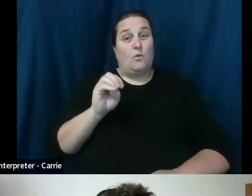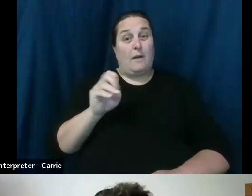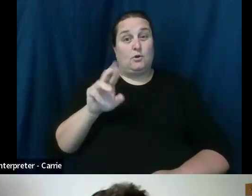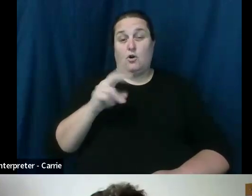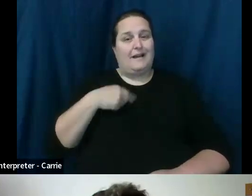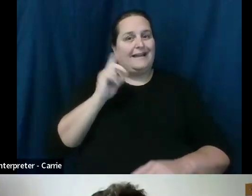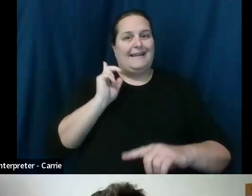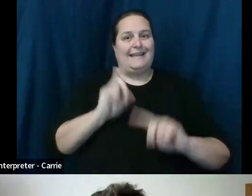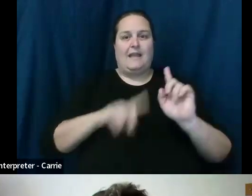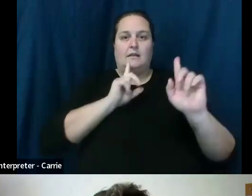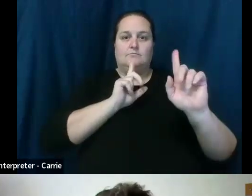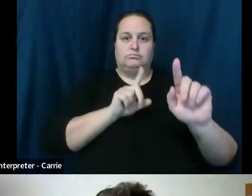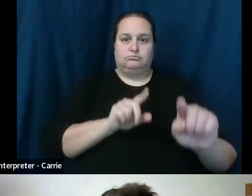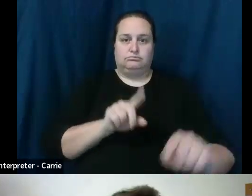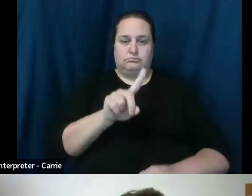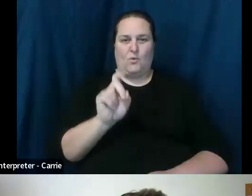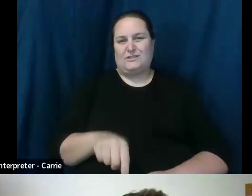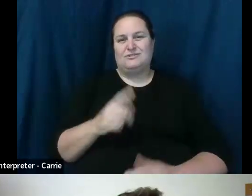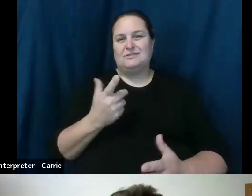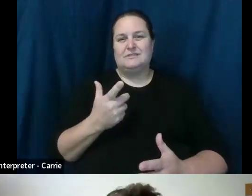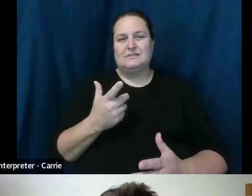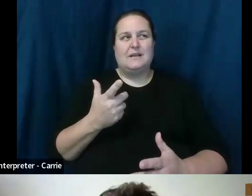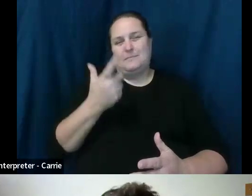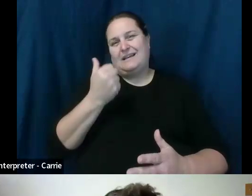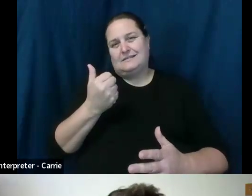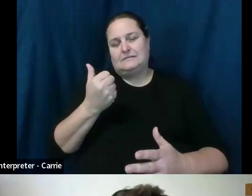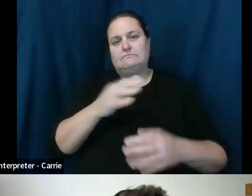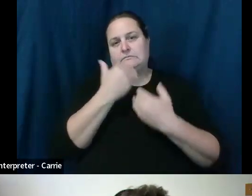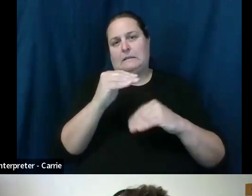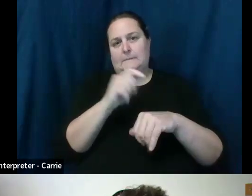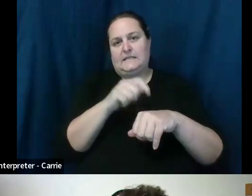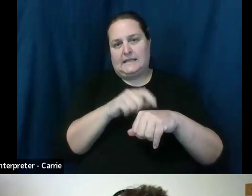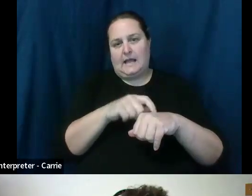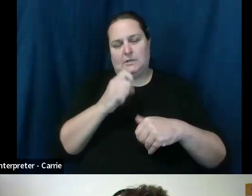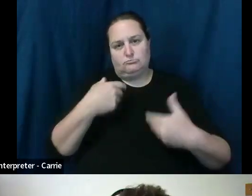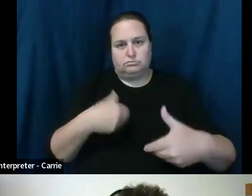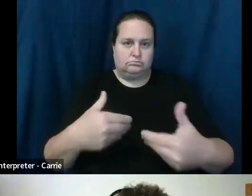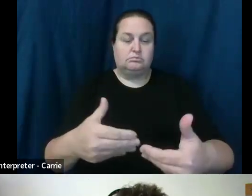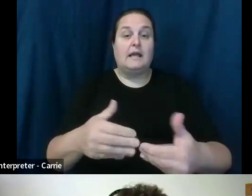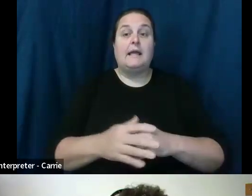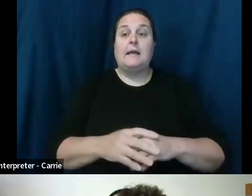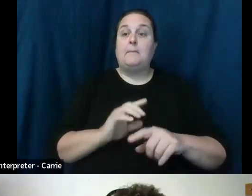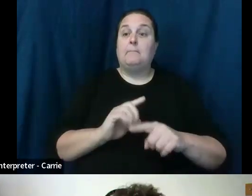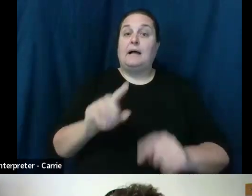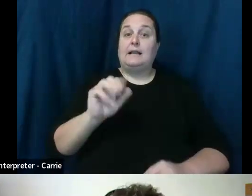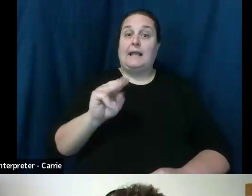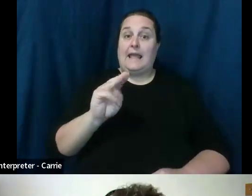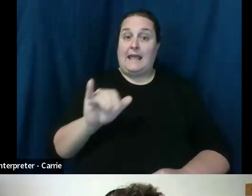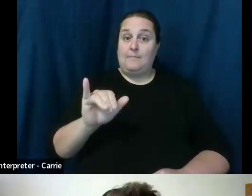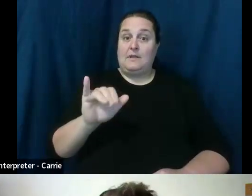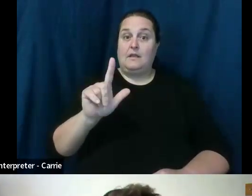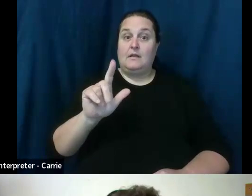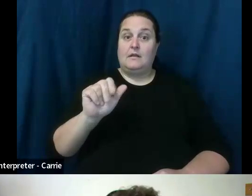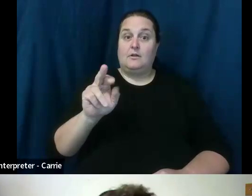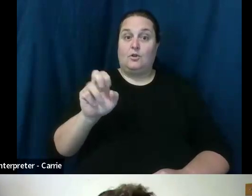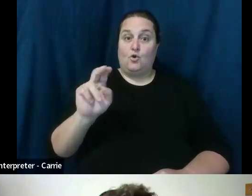going to be going at a little bit of a we just want to make sure we get everything in. So we've got Amy and Lauren and Leanna